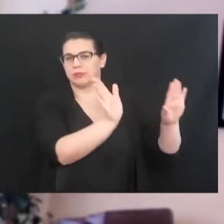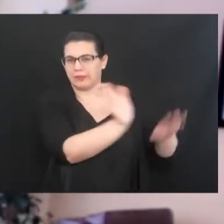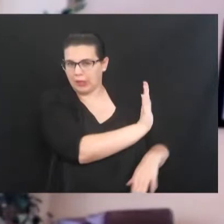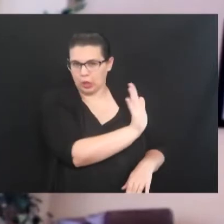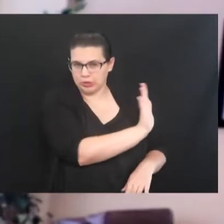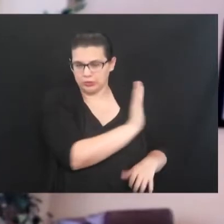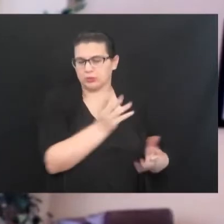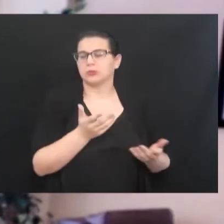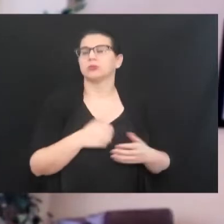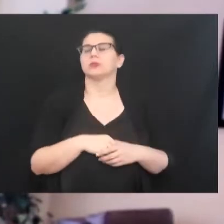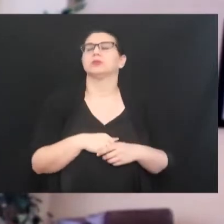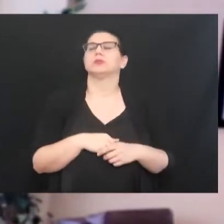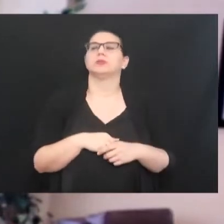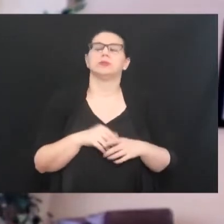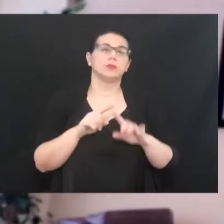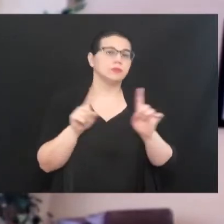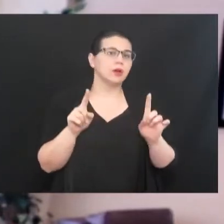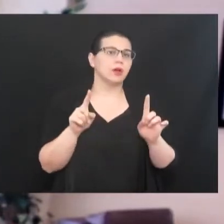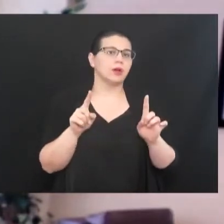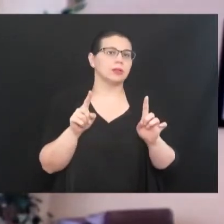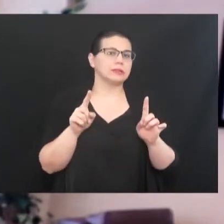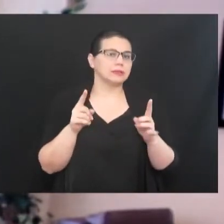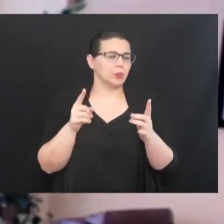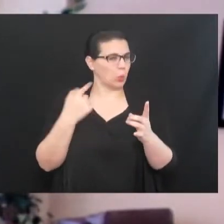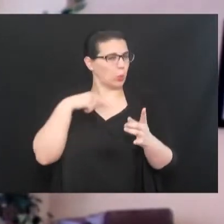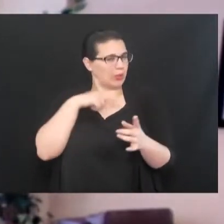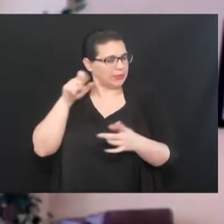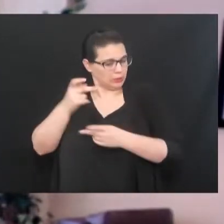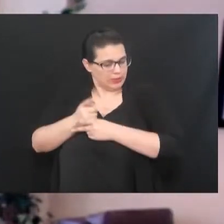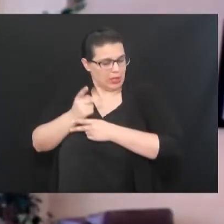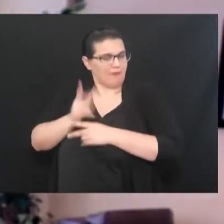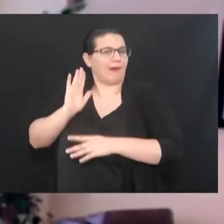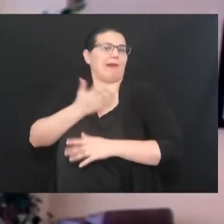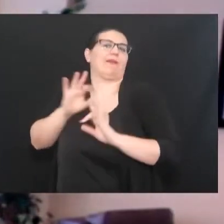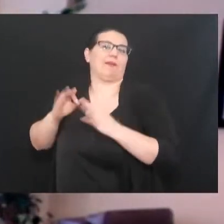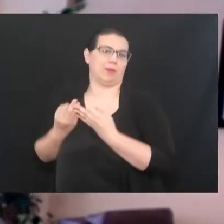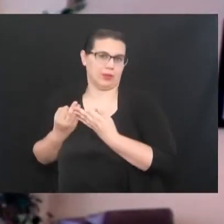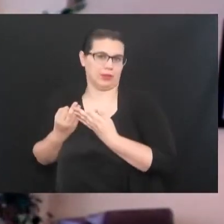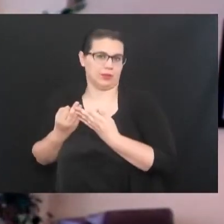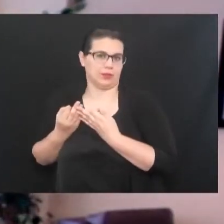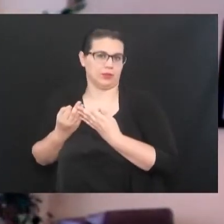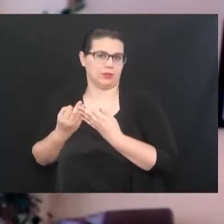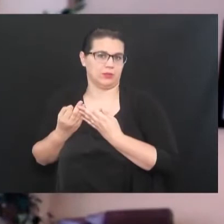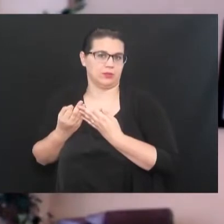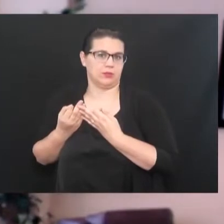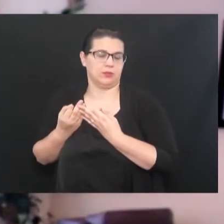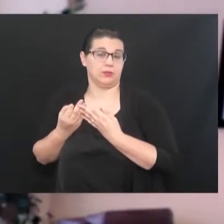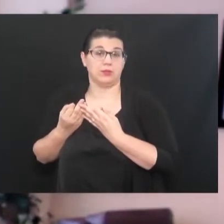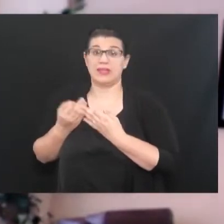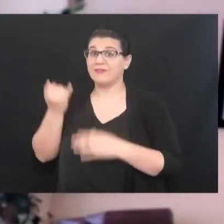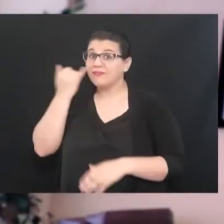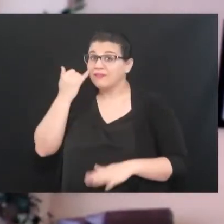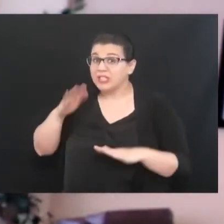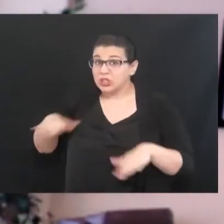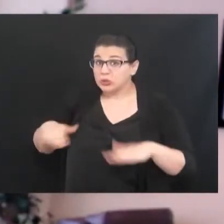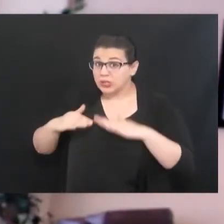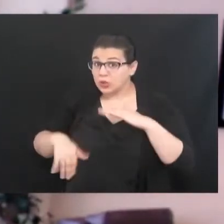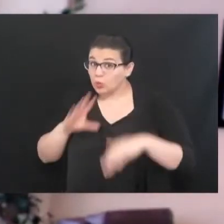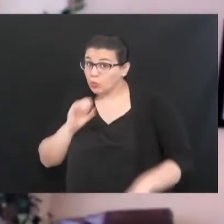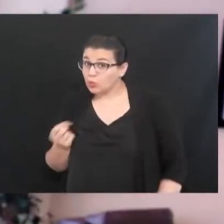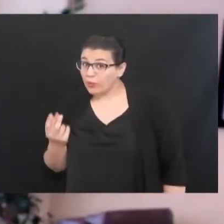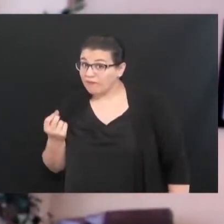care of any of our family members, including children that are less than 12 years old,